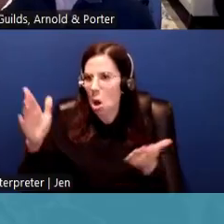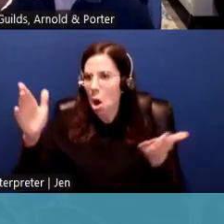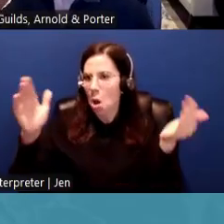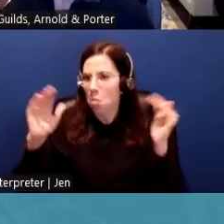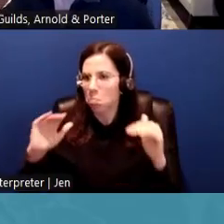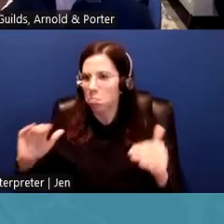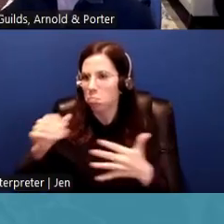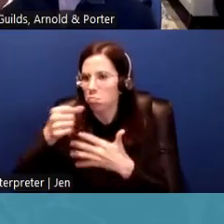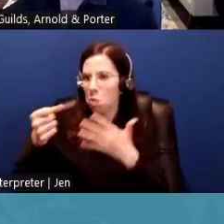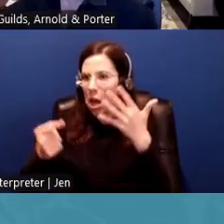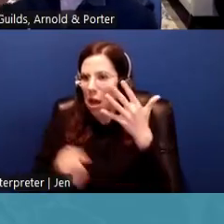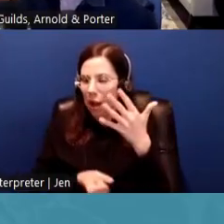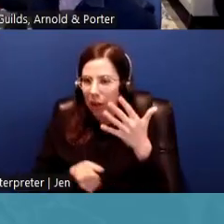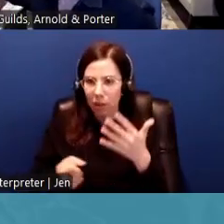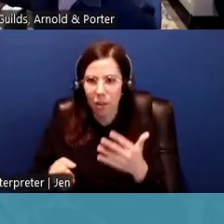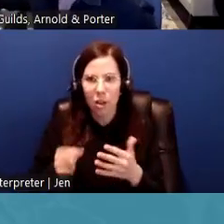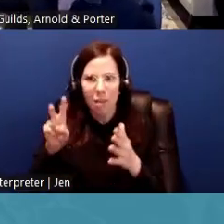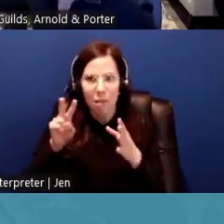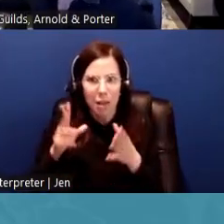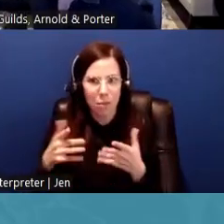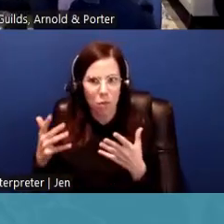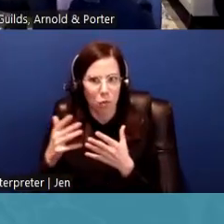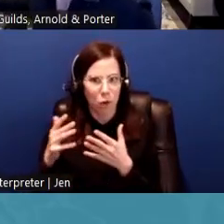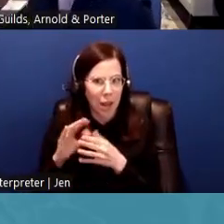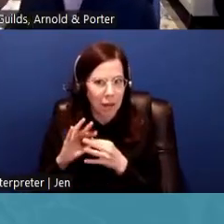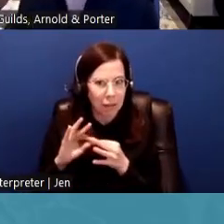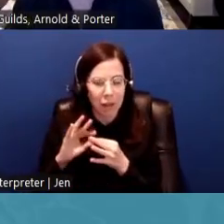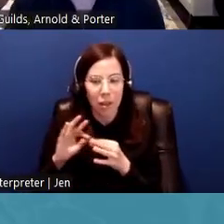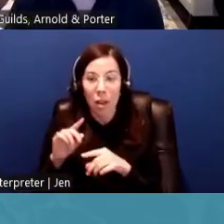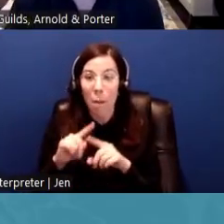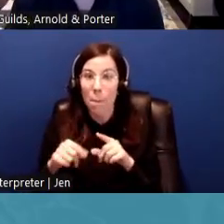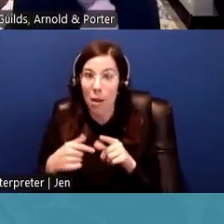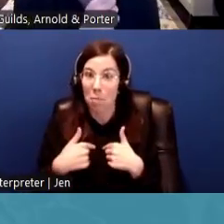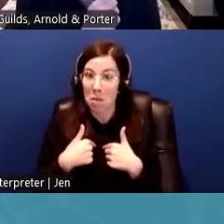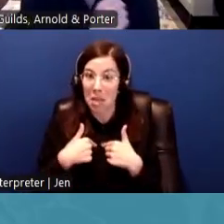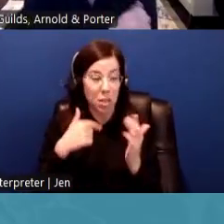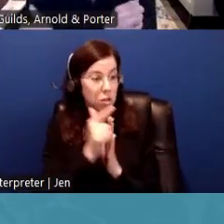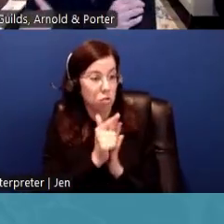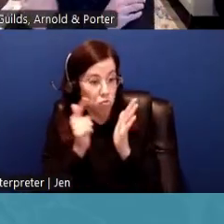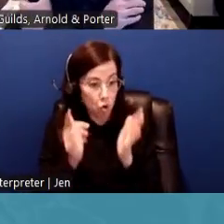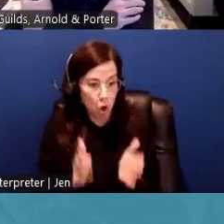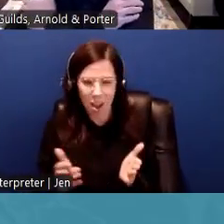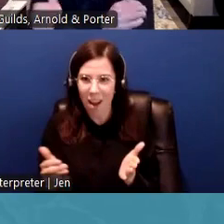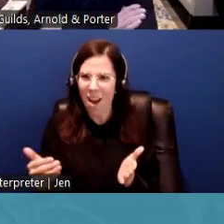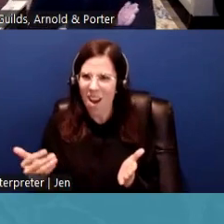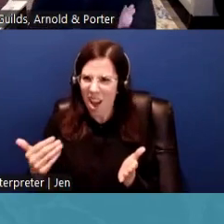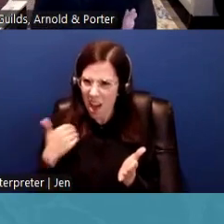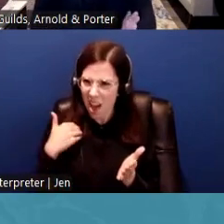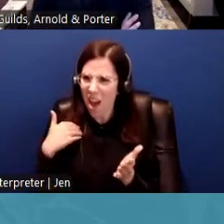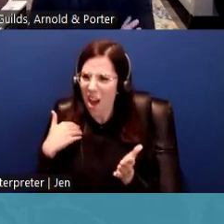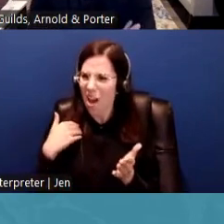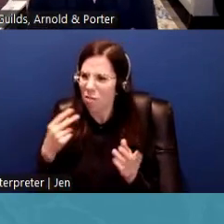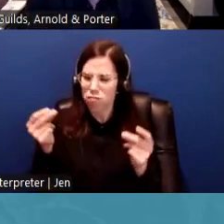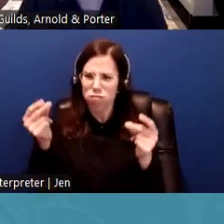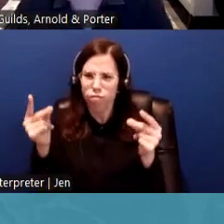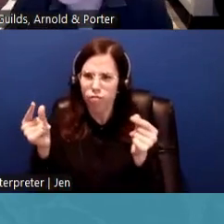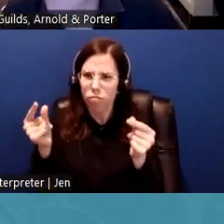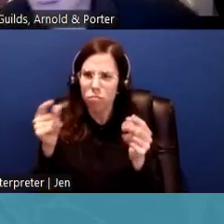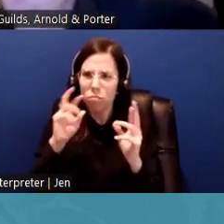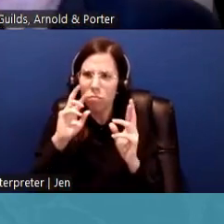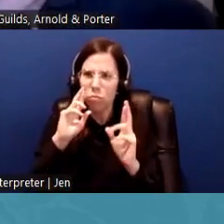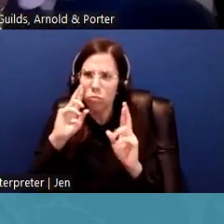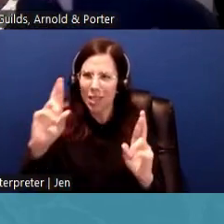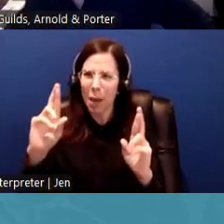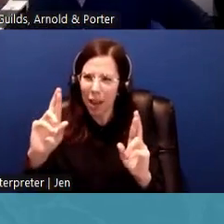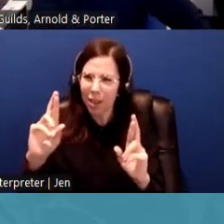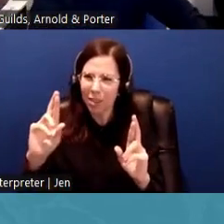ranking, they're scared to say something. But when you're a lawyer, you have like almost instant credit. Well, you